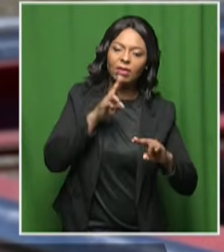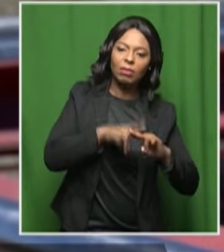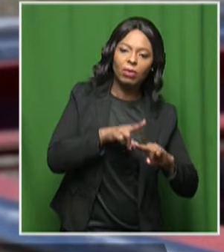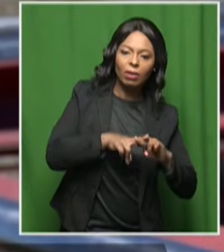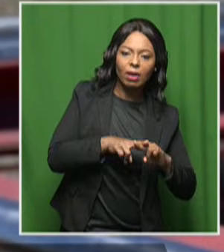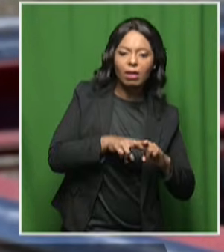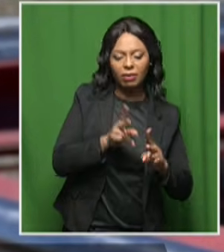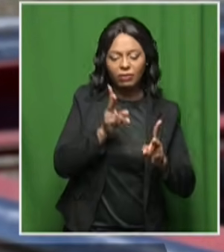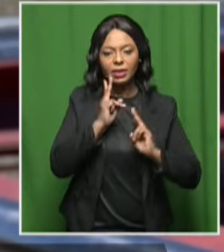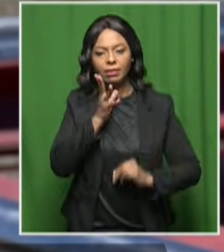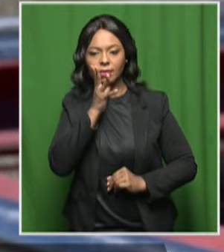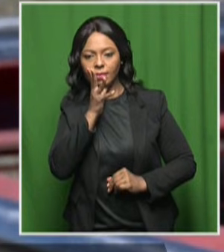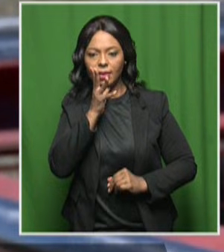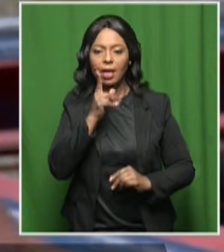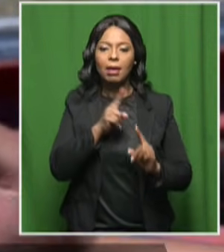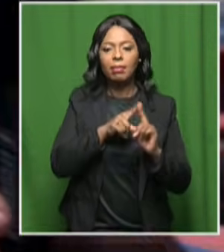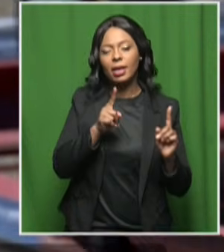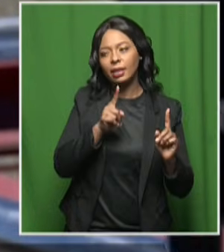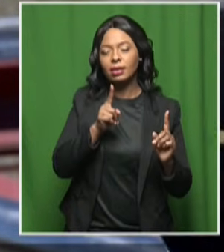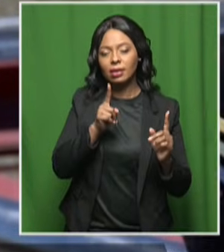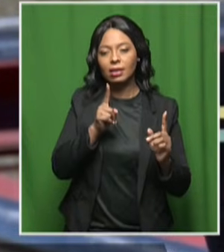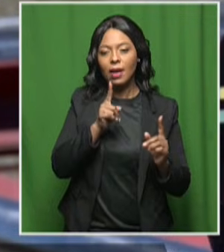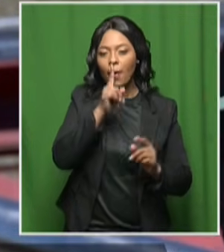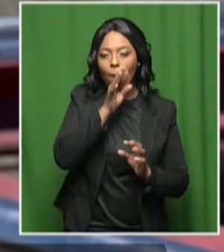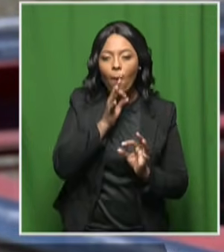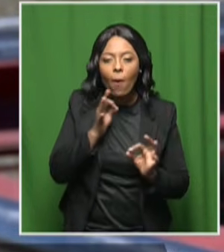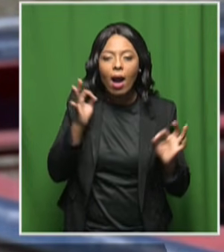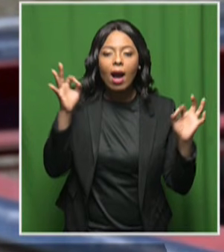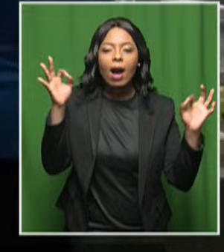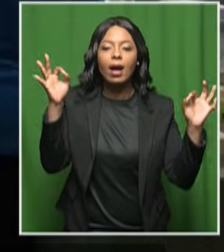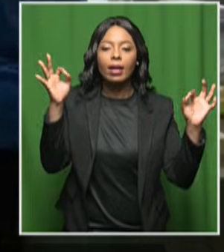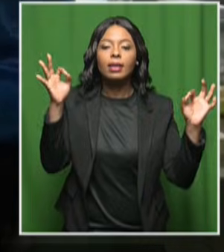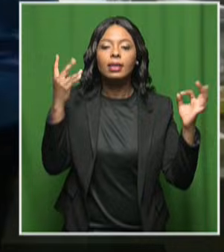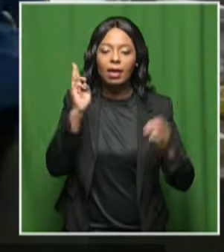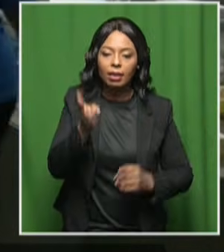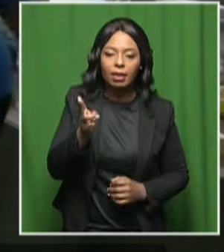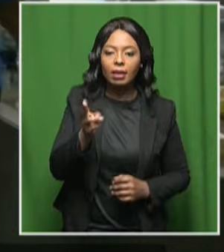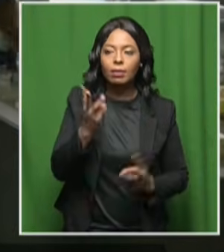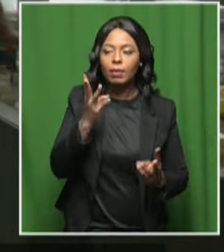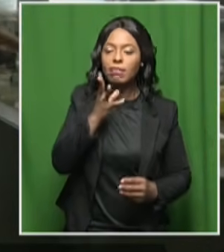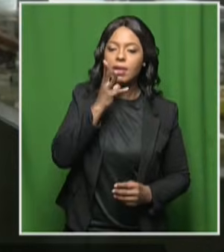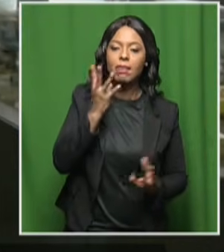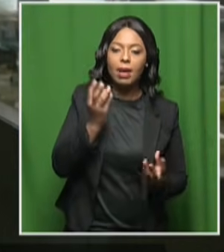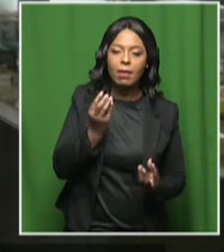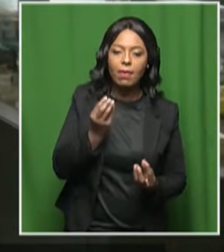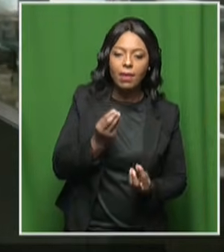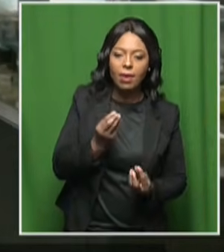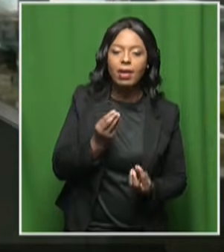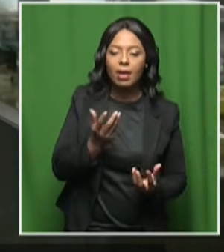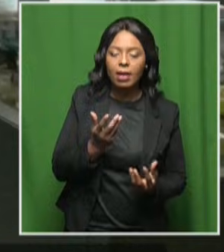very quiet, yes, yes. Okay, so tell us about the people that